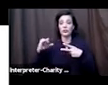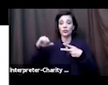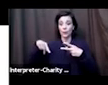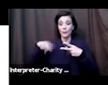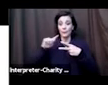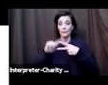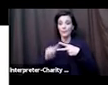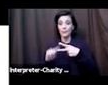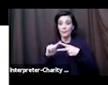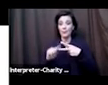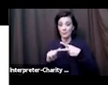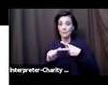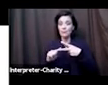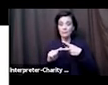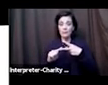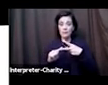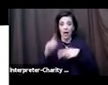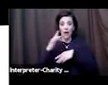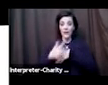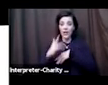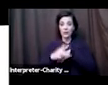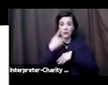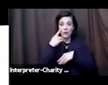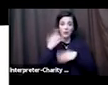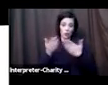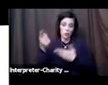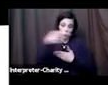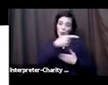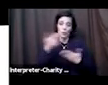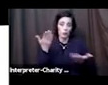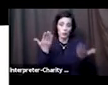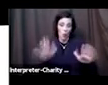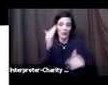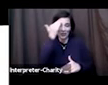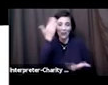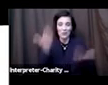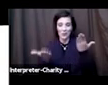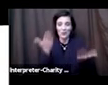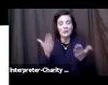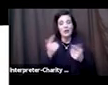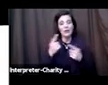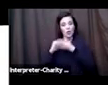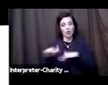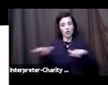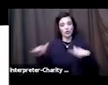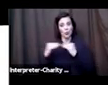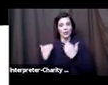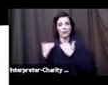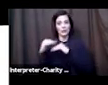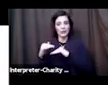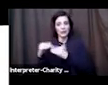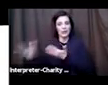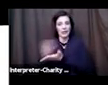is available for children, you probably know this already, for children with limited income.